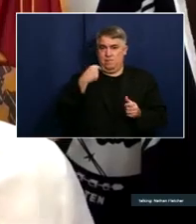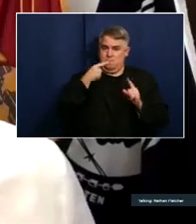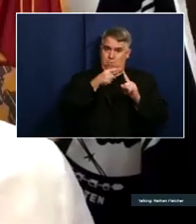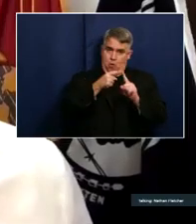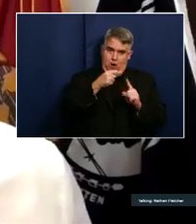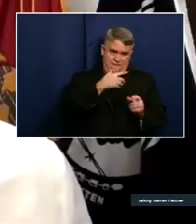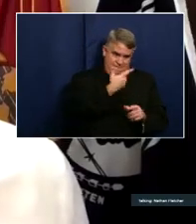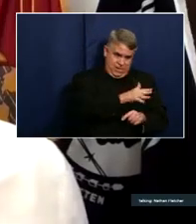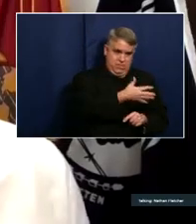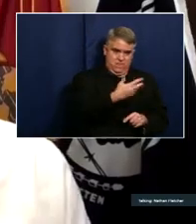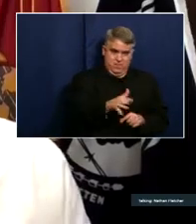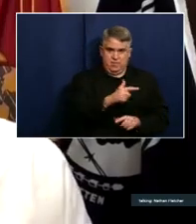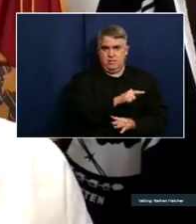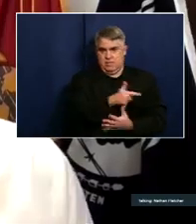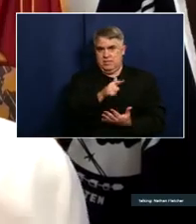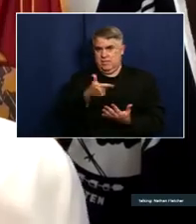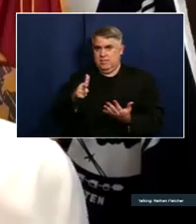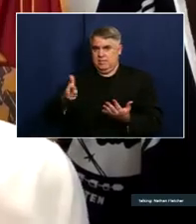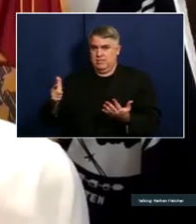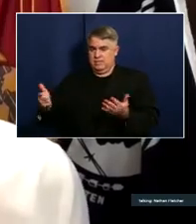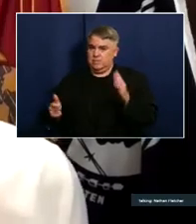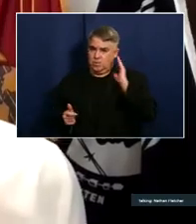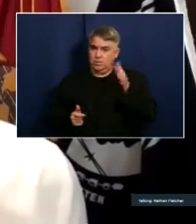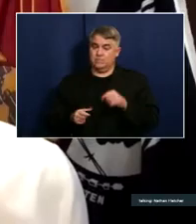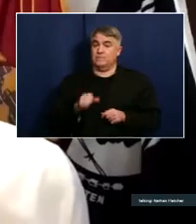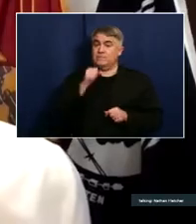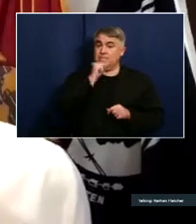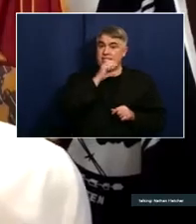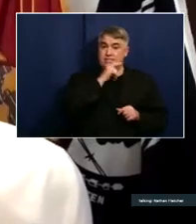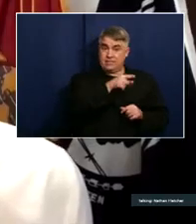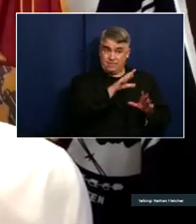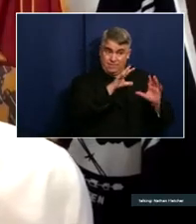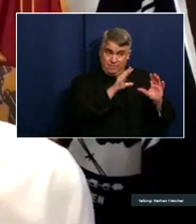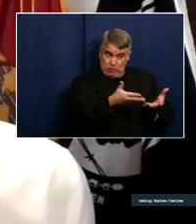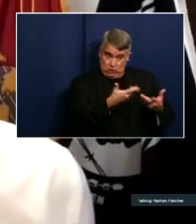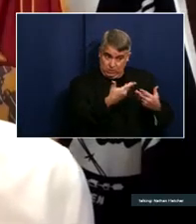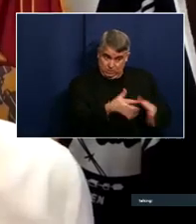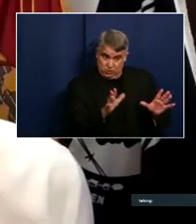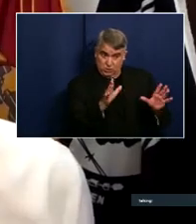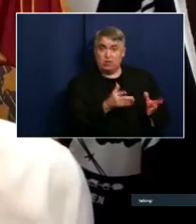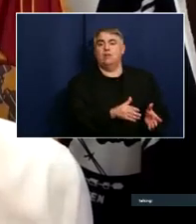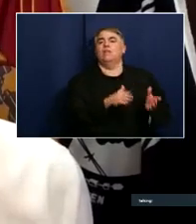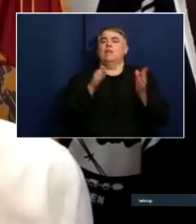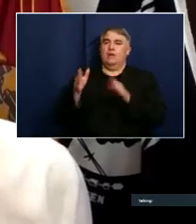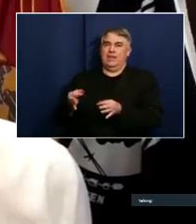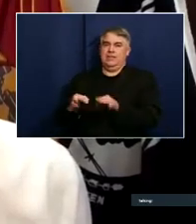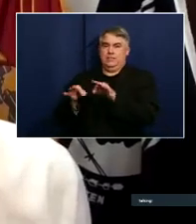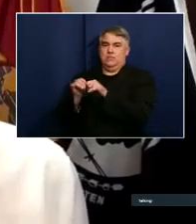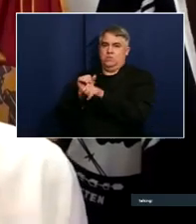have. Once we get through seniors, then we'll get into that first tier of essential workers, which includes law enforcement.